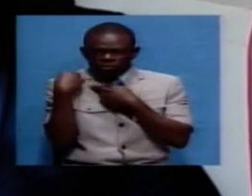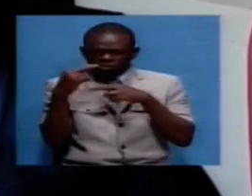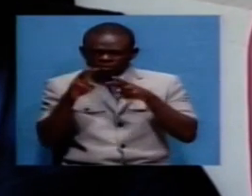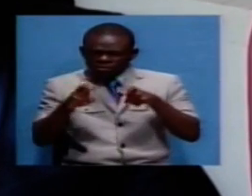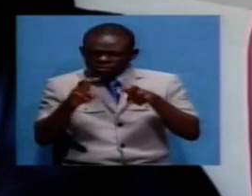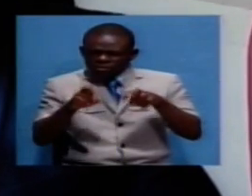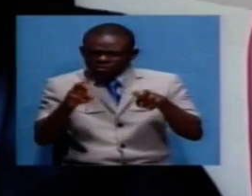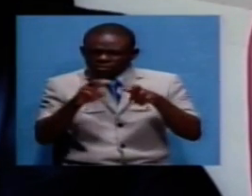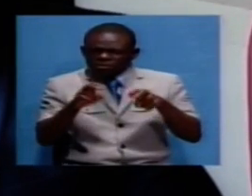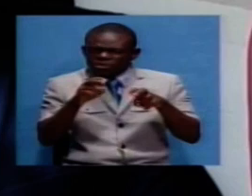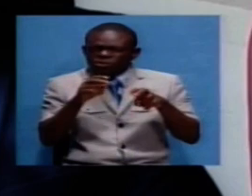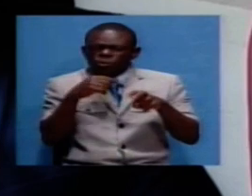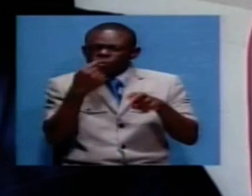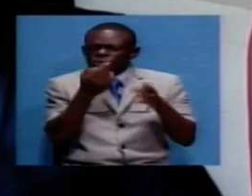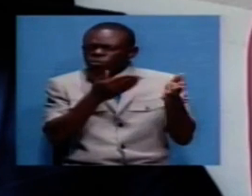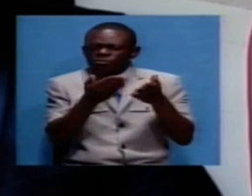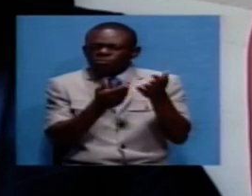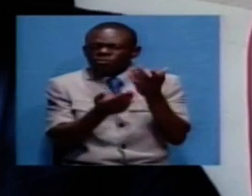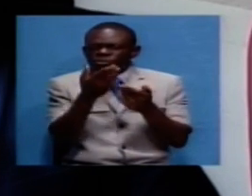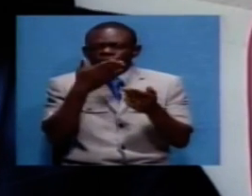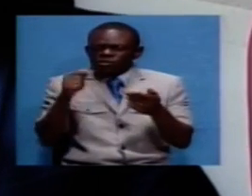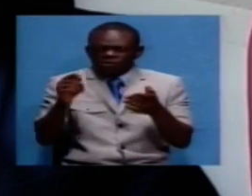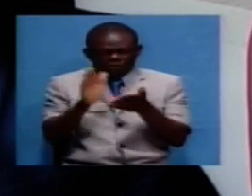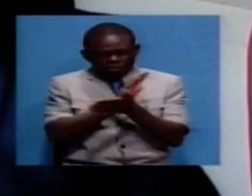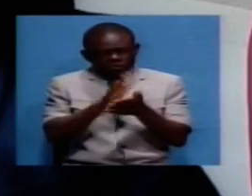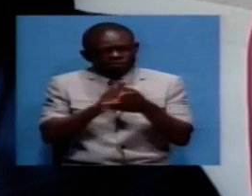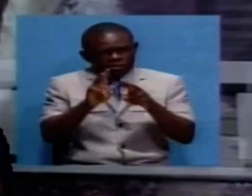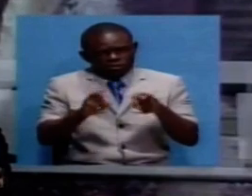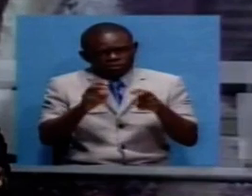investigations so that we know the causes. And I think